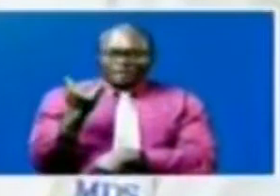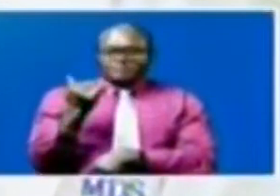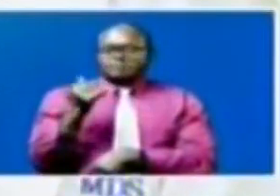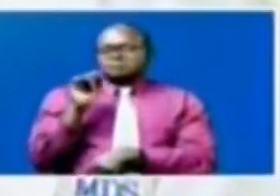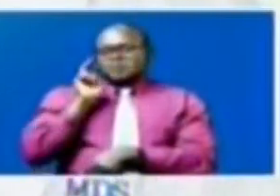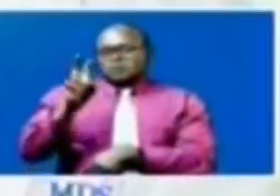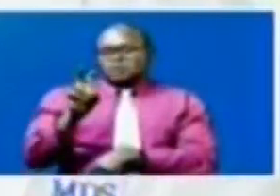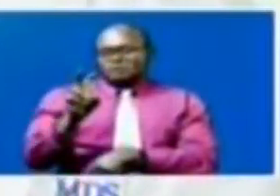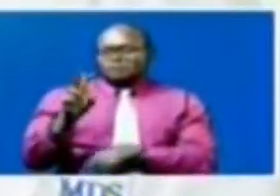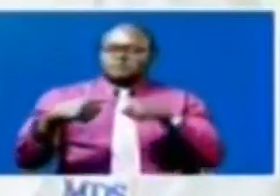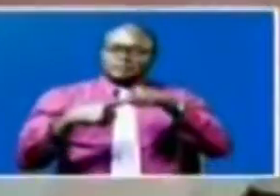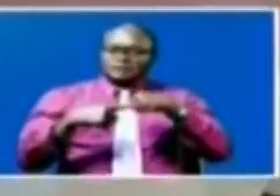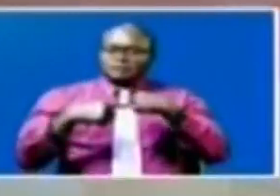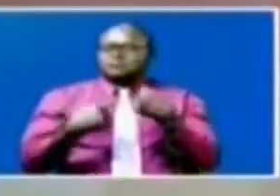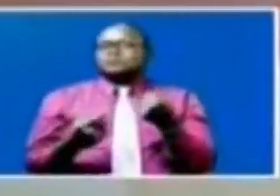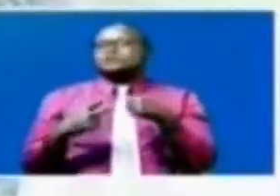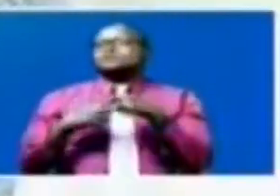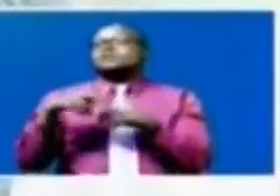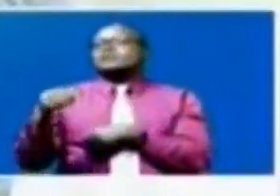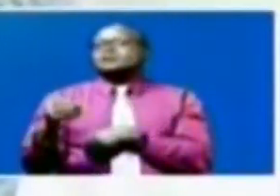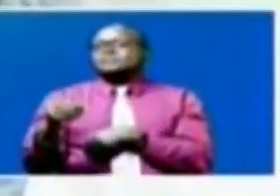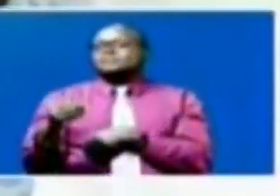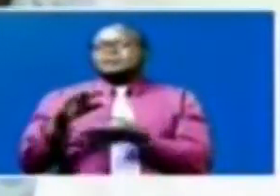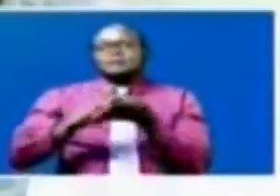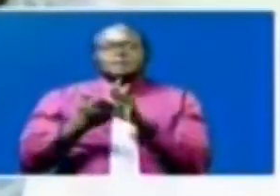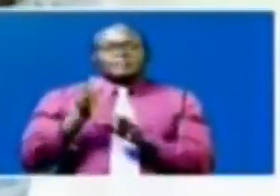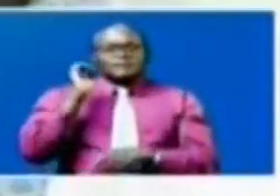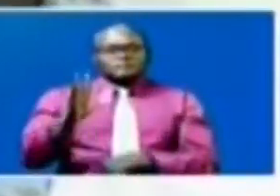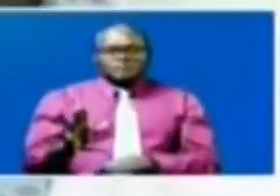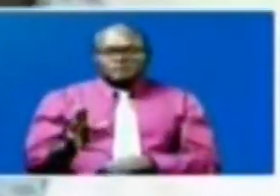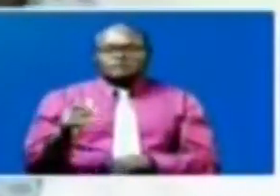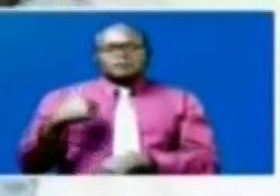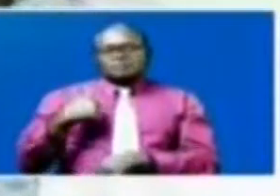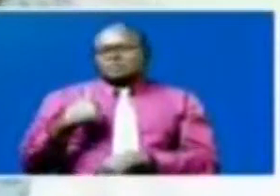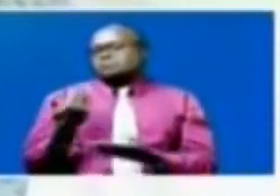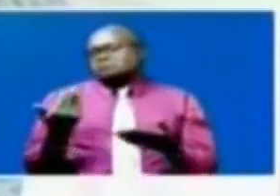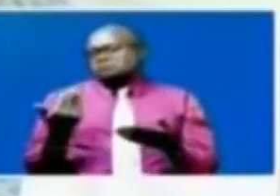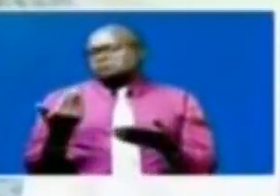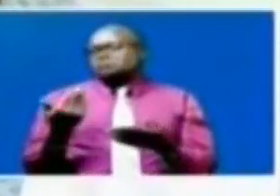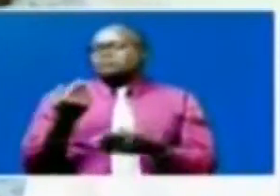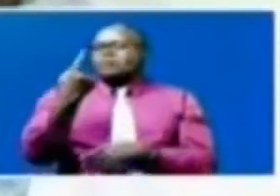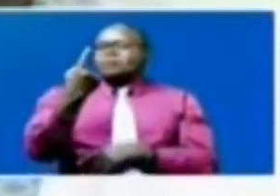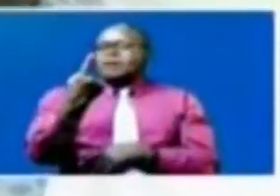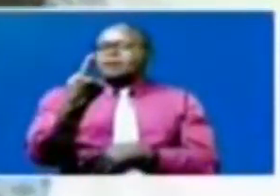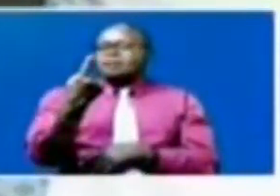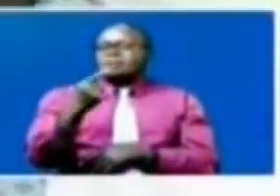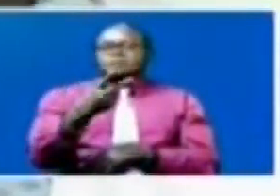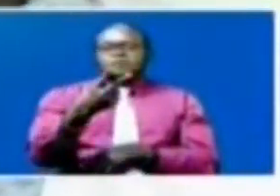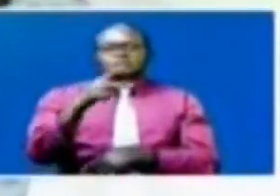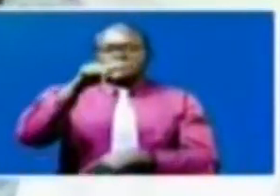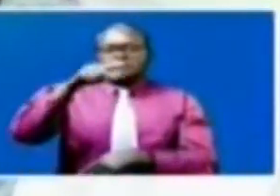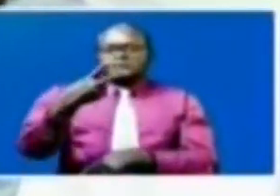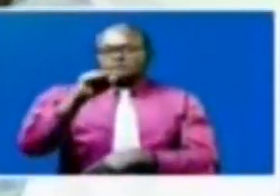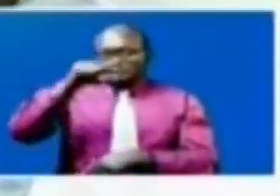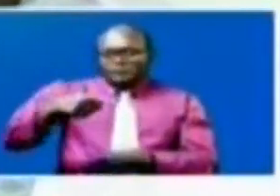you're looking at maybe 6 or 7 teeth. The veneers become slightly expensive. One veneer might go for between 25,000